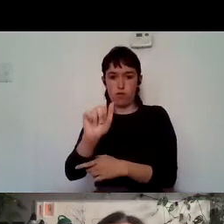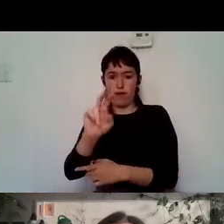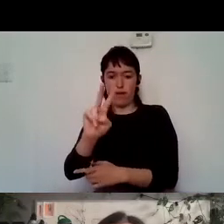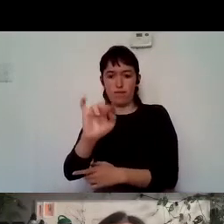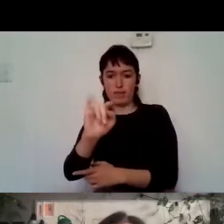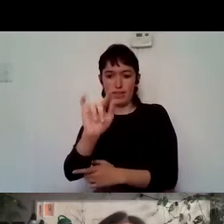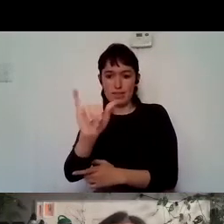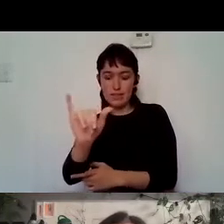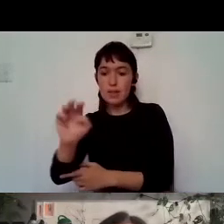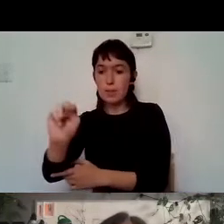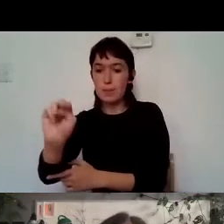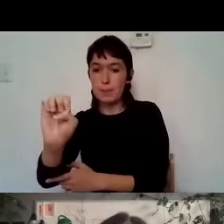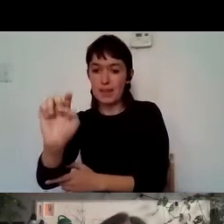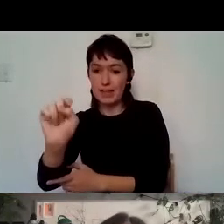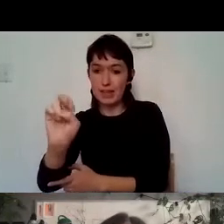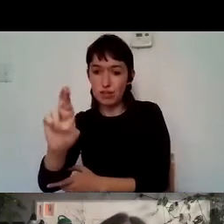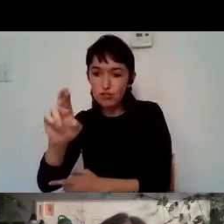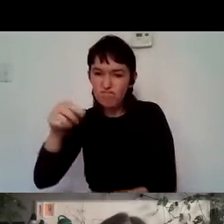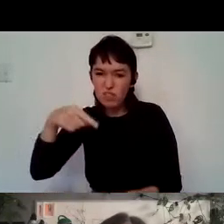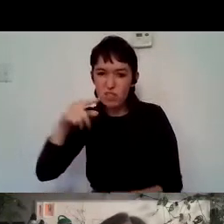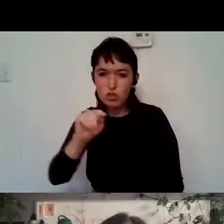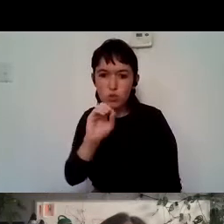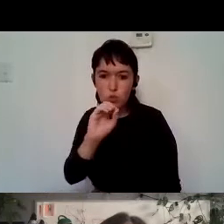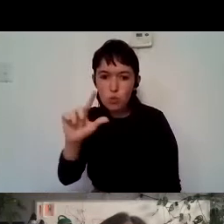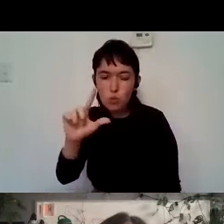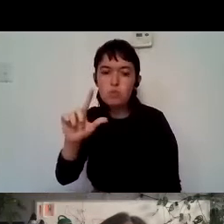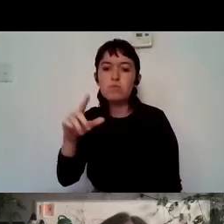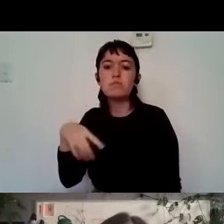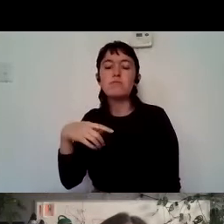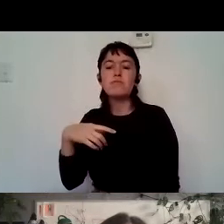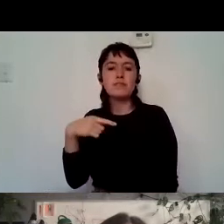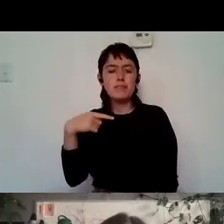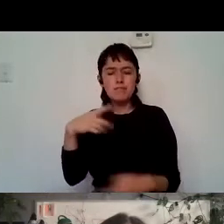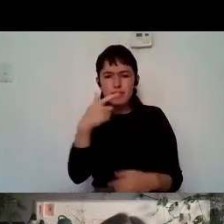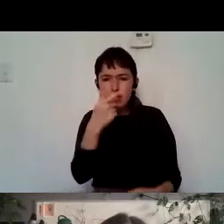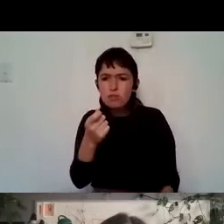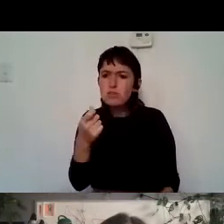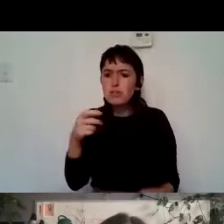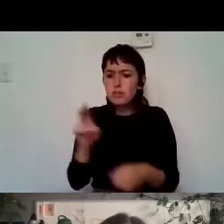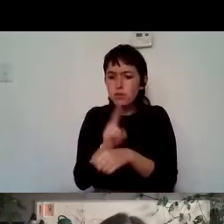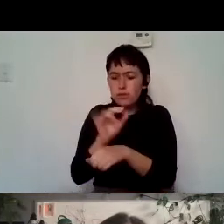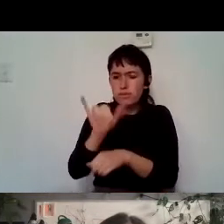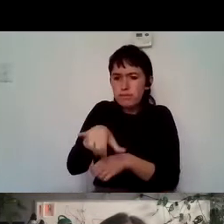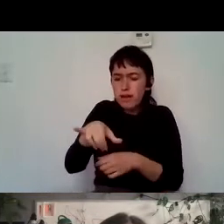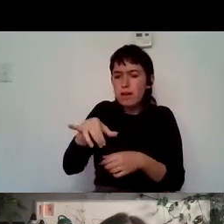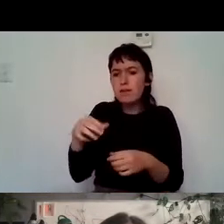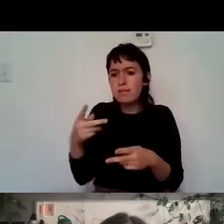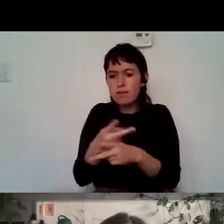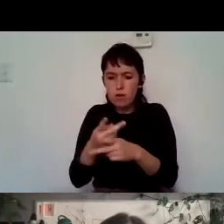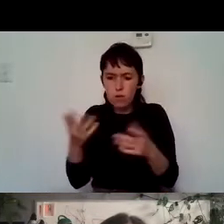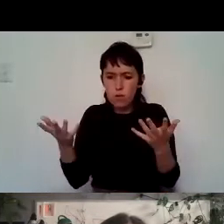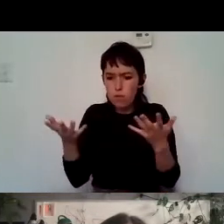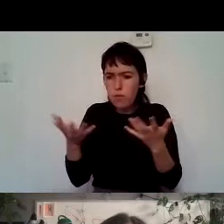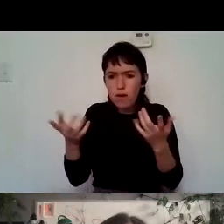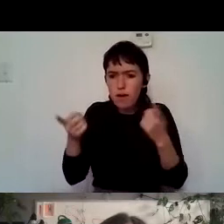very interesting that we have a lot of ways to know what's happening inside of volcanoes, but still we need to complement all